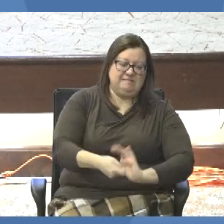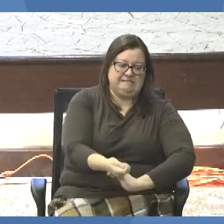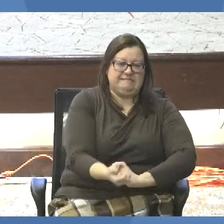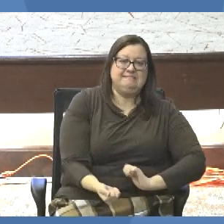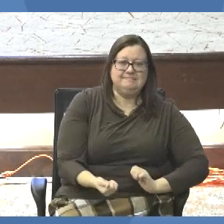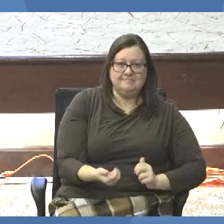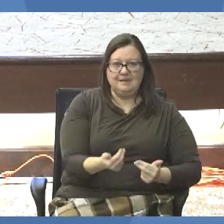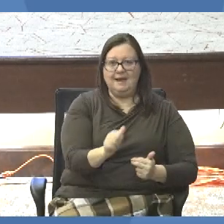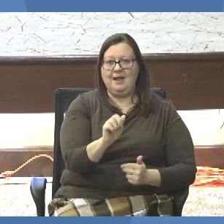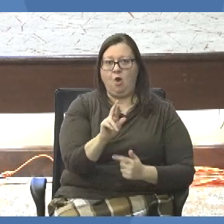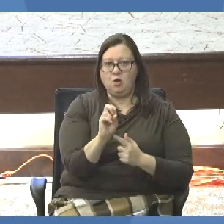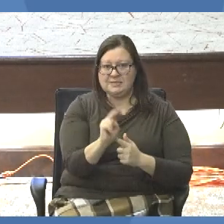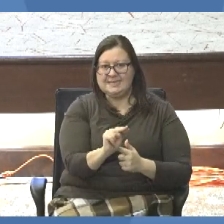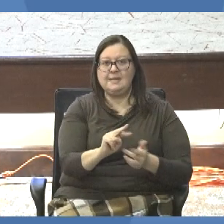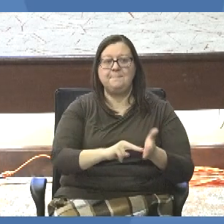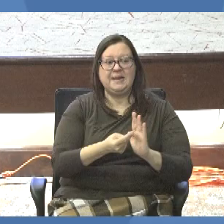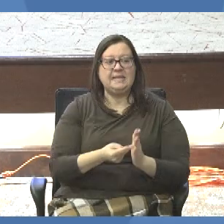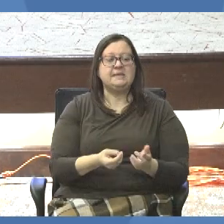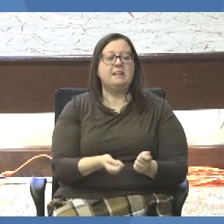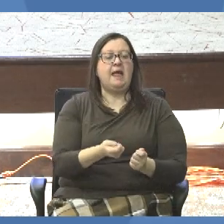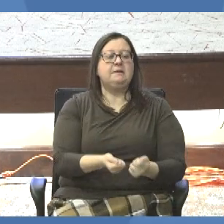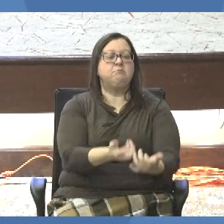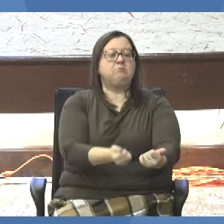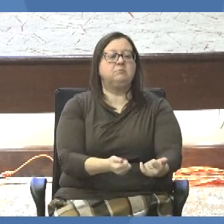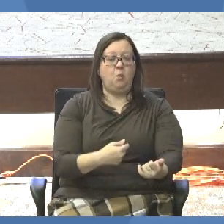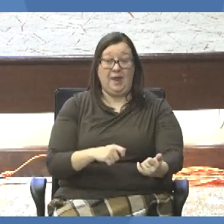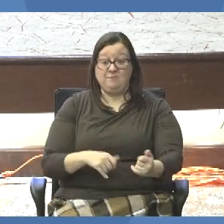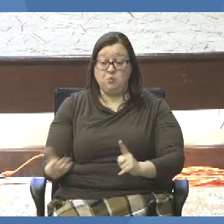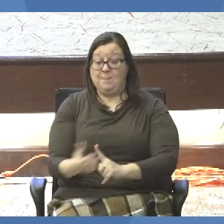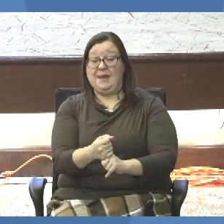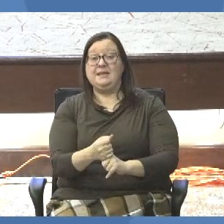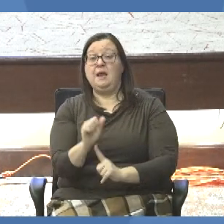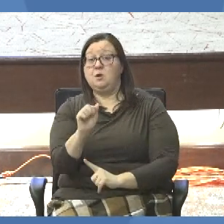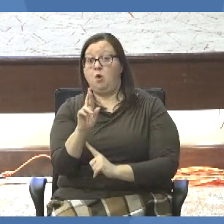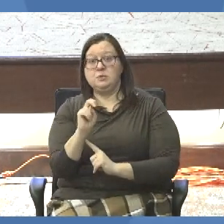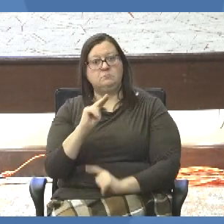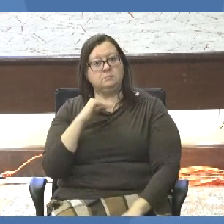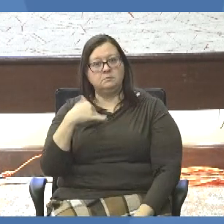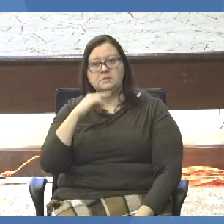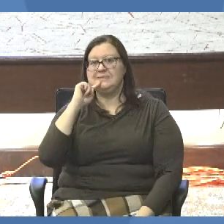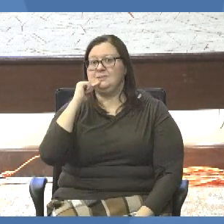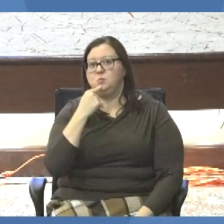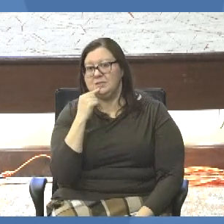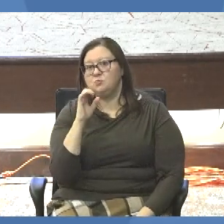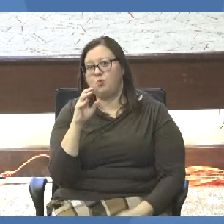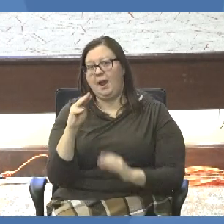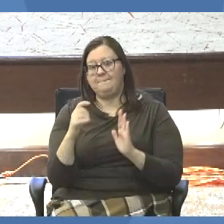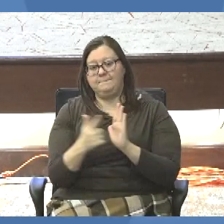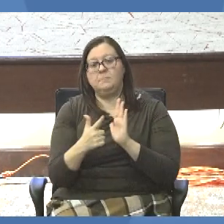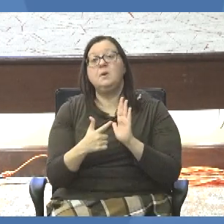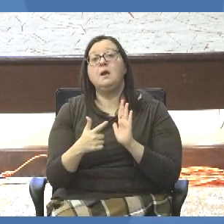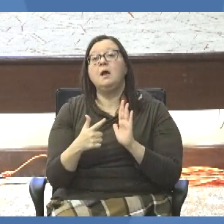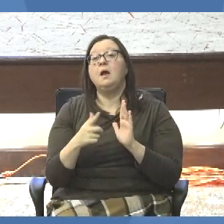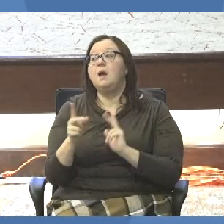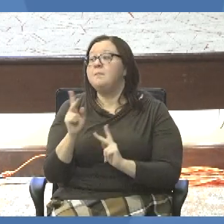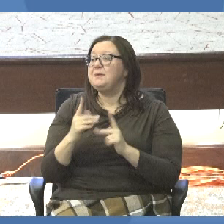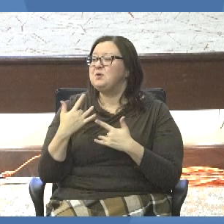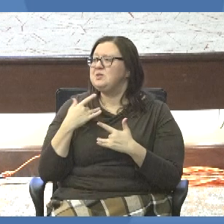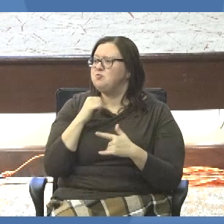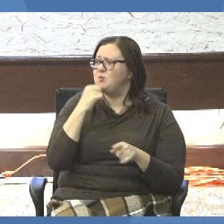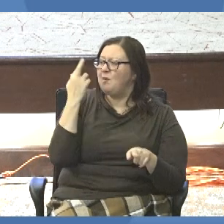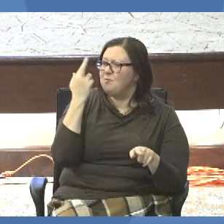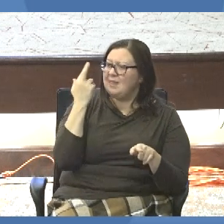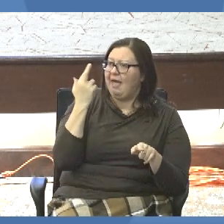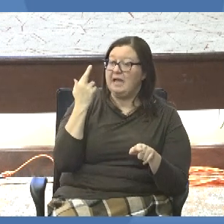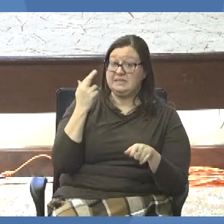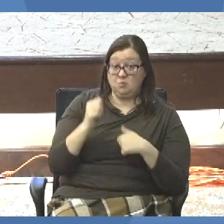our community, to life and property, and those arrests need to be made. Arson is a very serious crime that often people do not realize exactly what